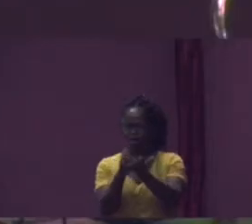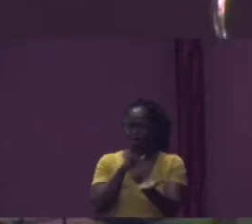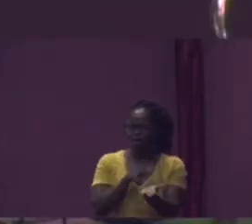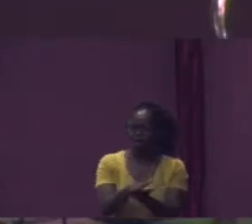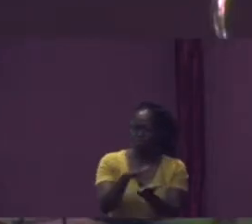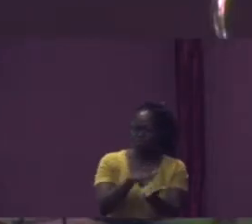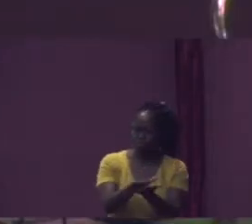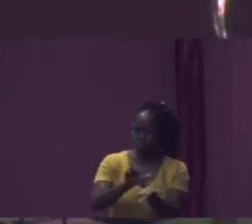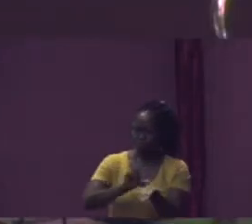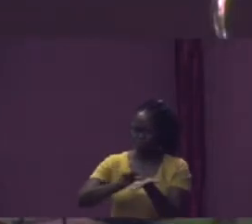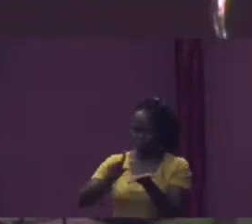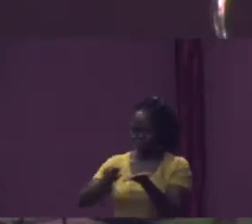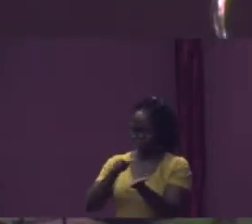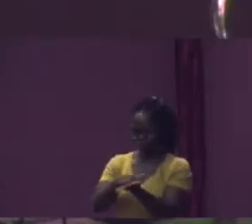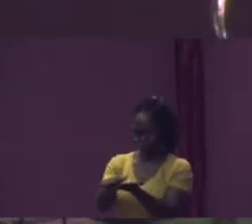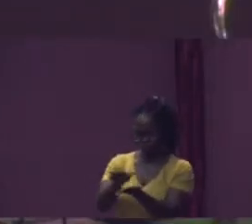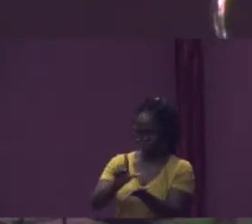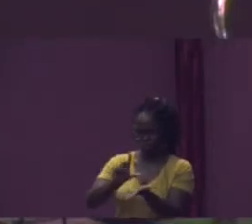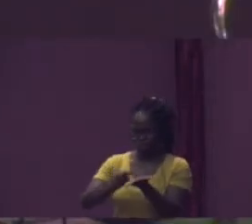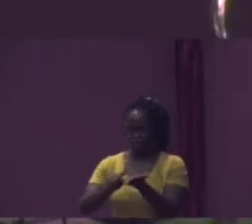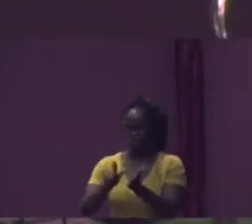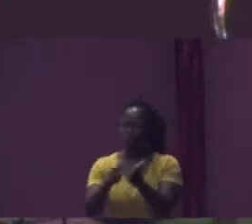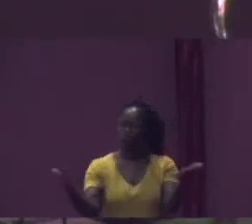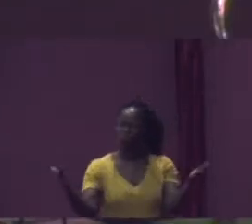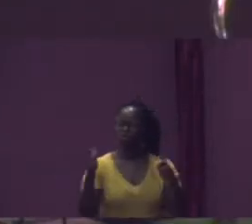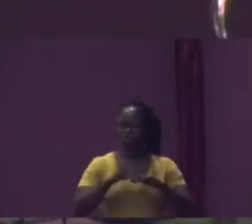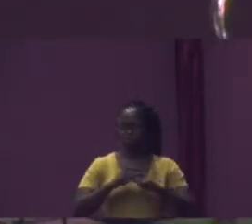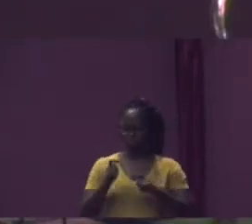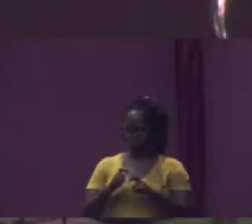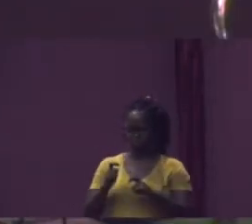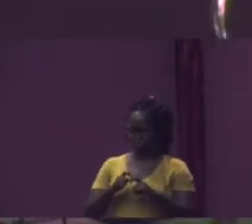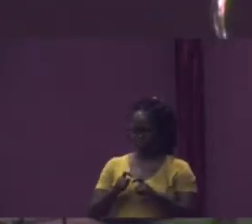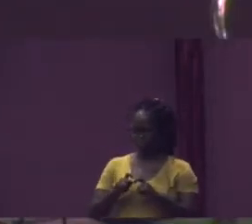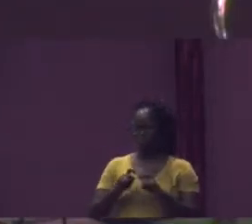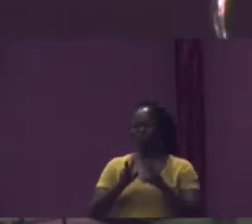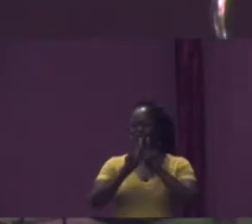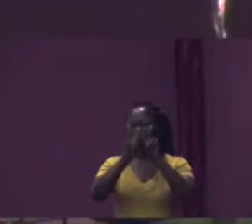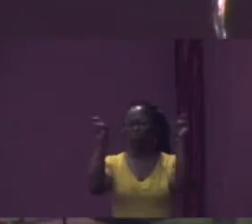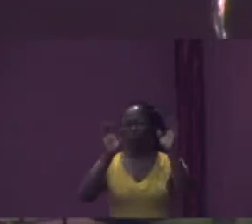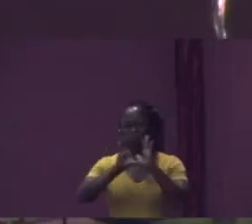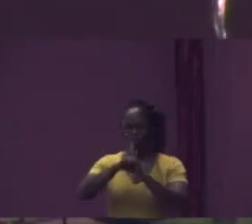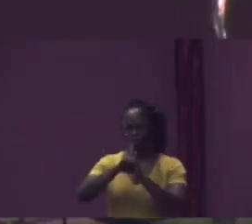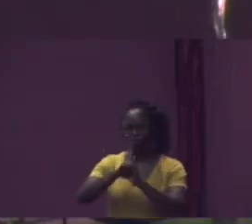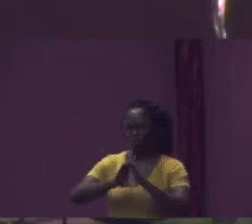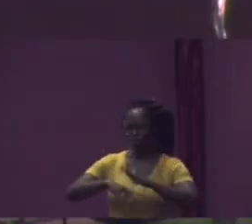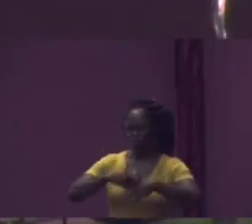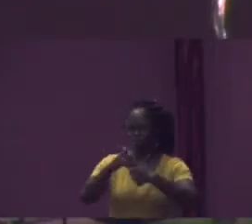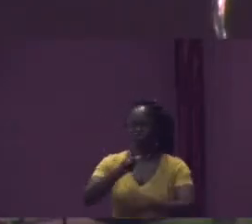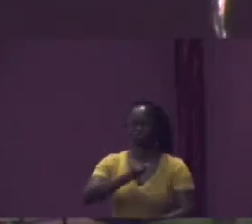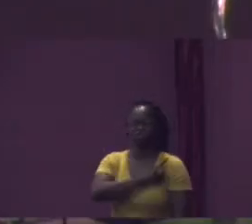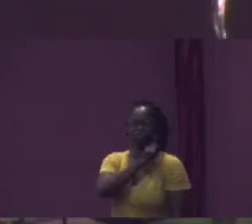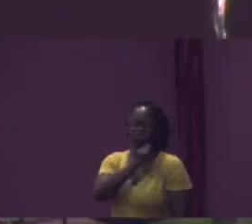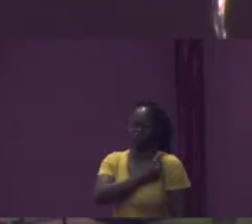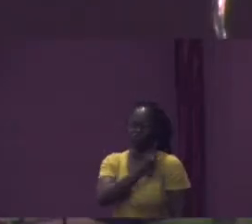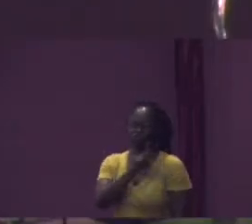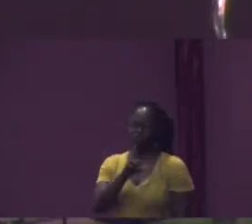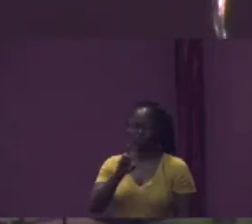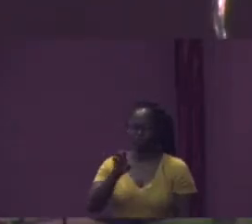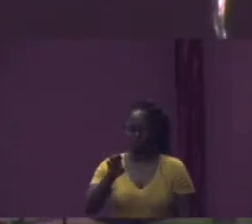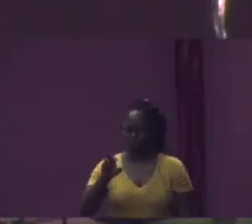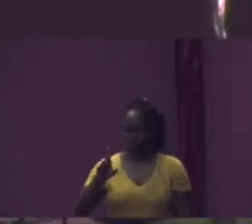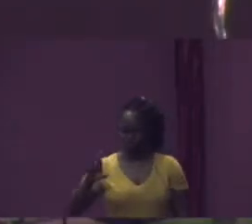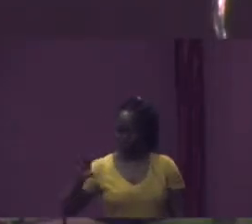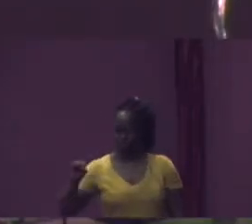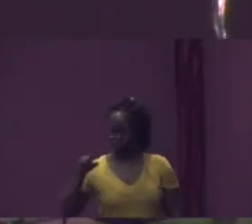Association's Journal in 1987 on the modern concept of medical risk management. He explained that modern medicine involved